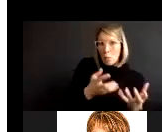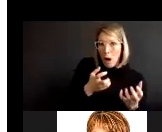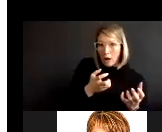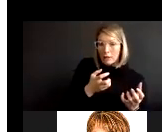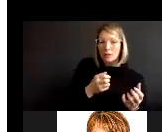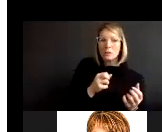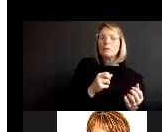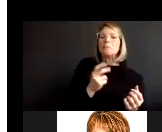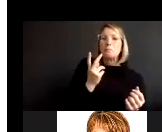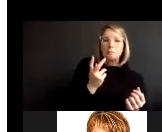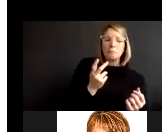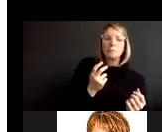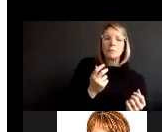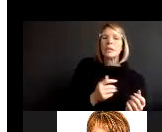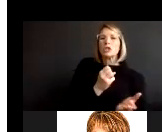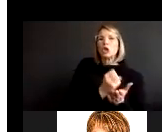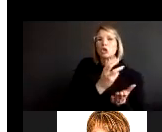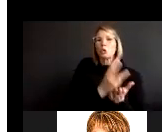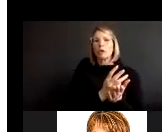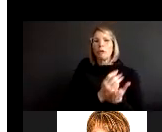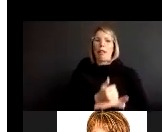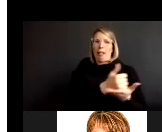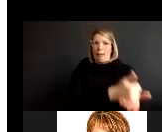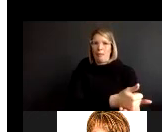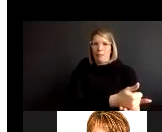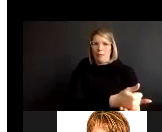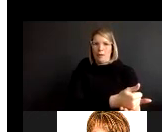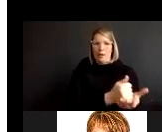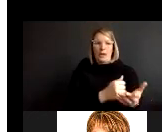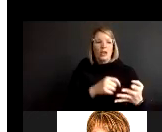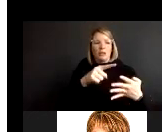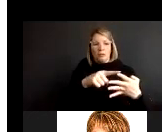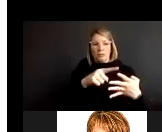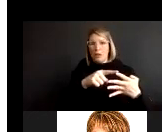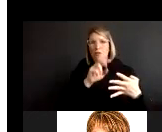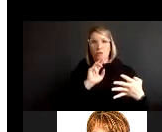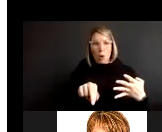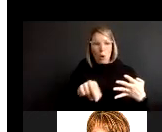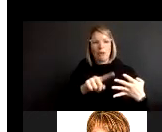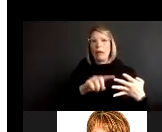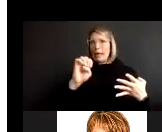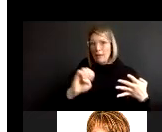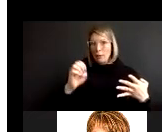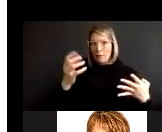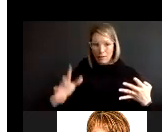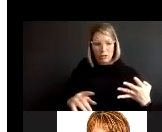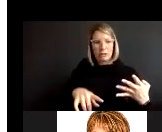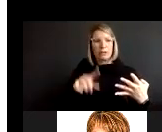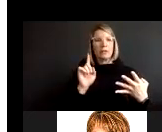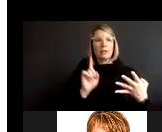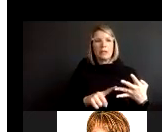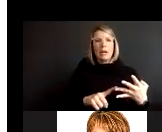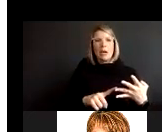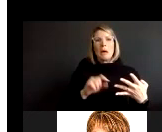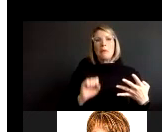of that process, there are generally 3 outcomes. So, for example, one could be there could be no further involvement. So maybe the